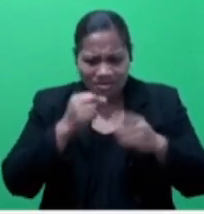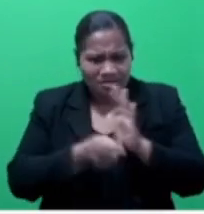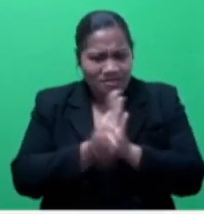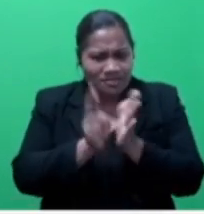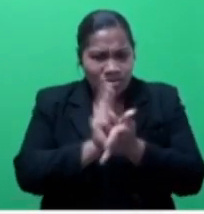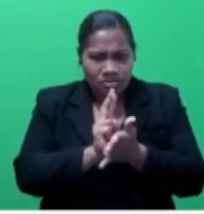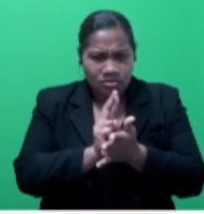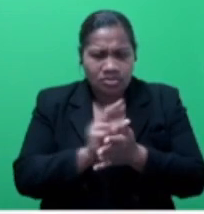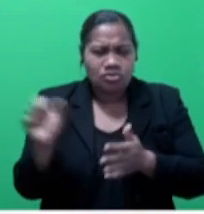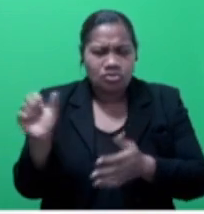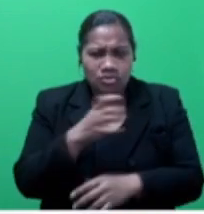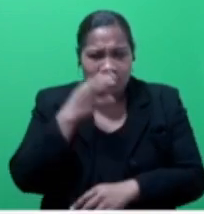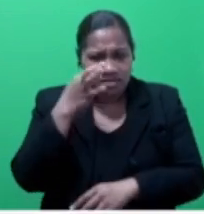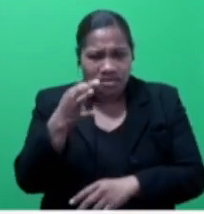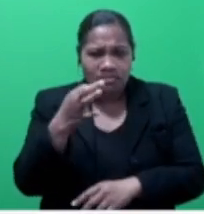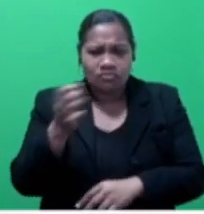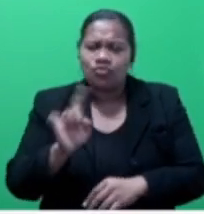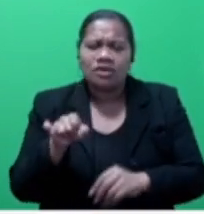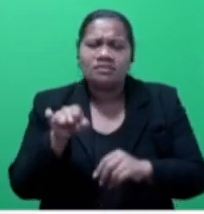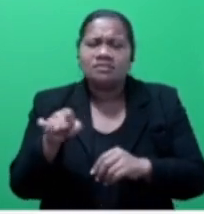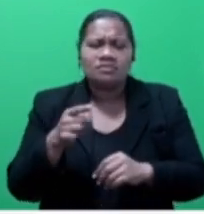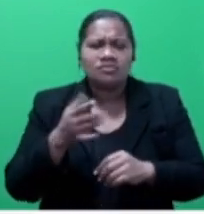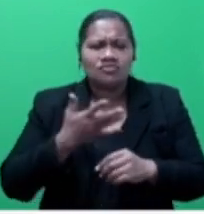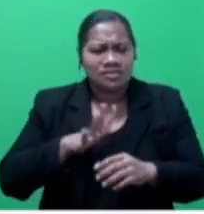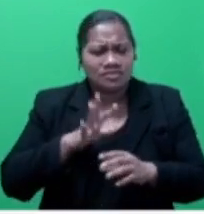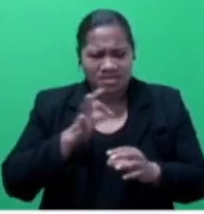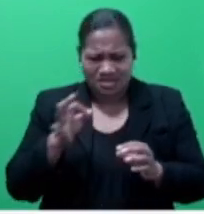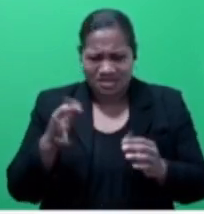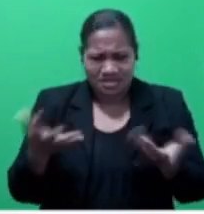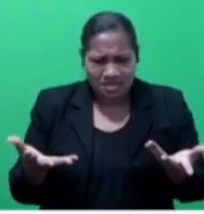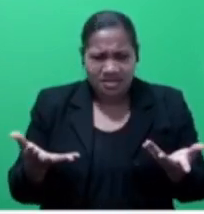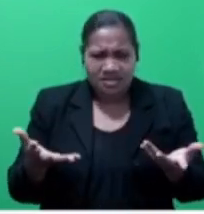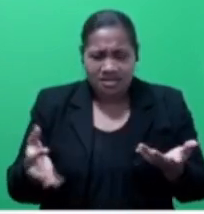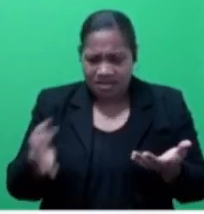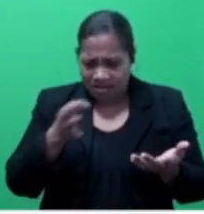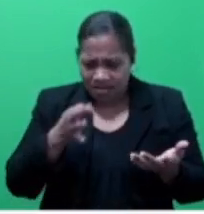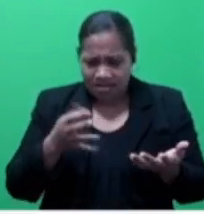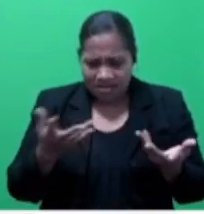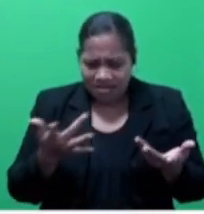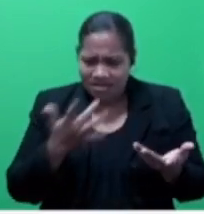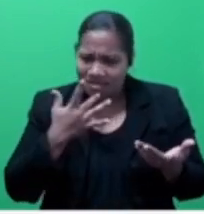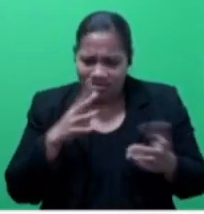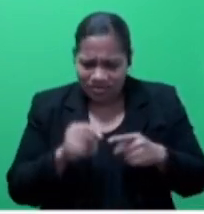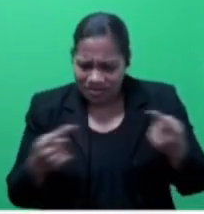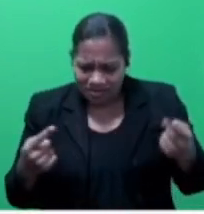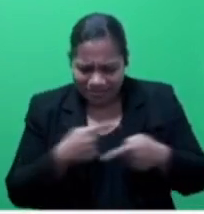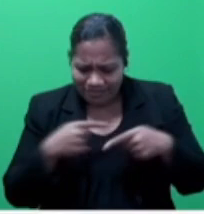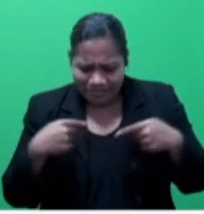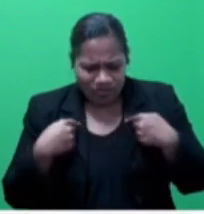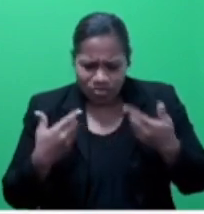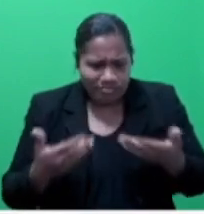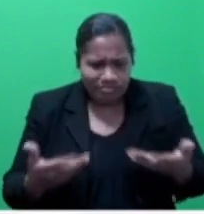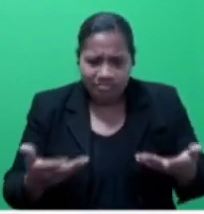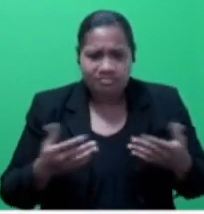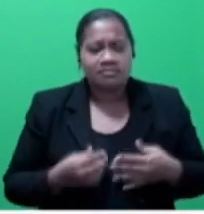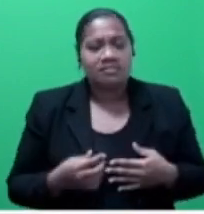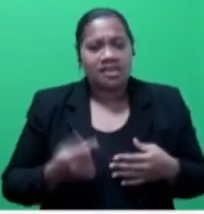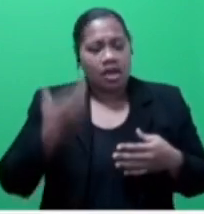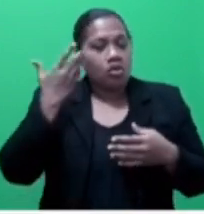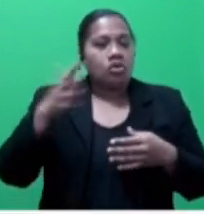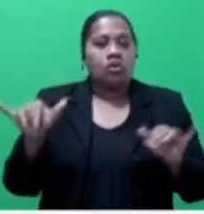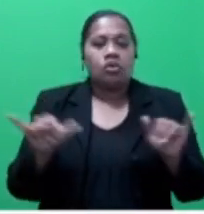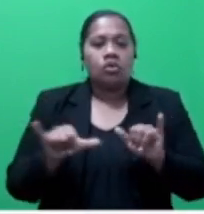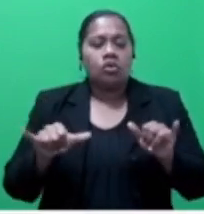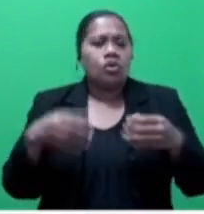asked me straight out from whatever he was referring to. This is the kind of sort of shenanigans we have to go through. But, Mr. Speaker, sir, I don't know which audit that